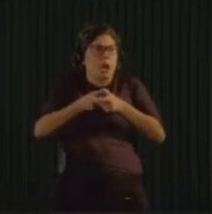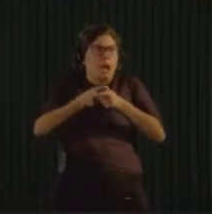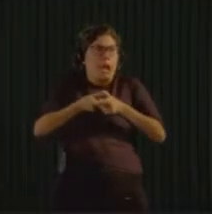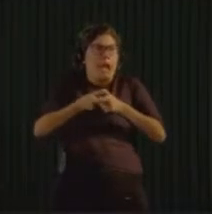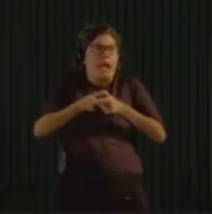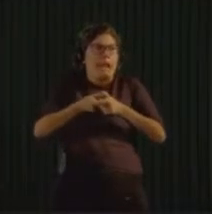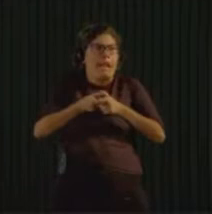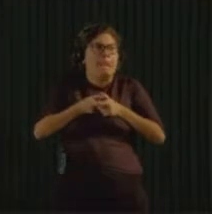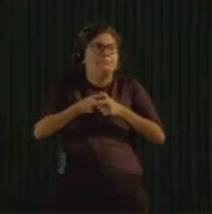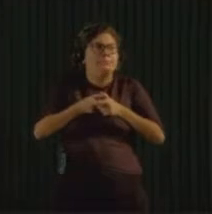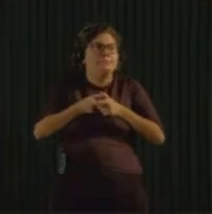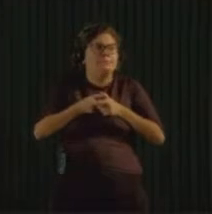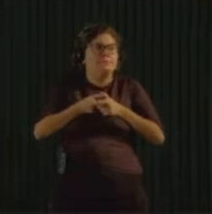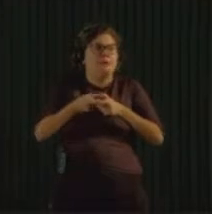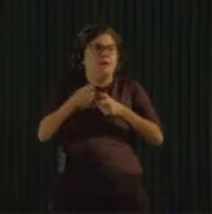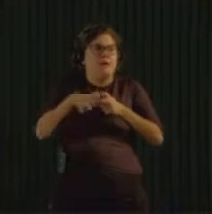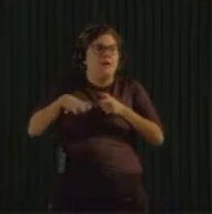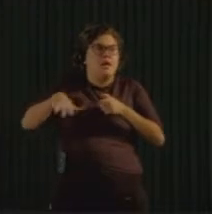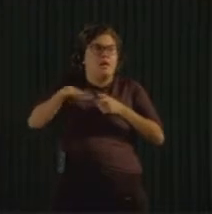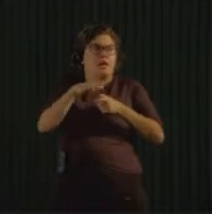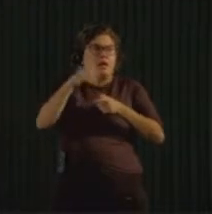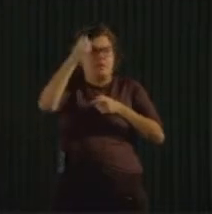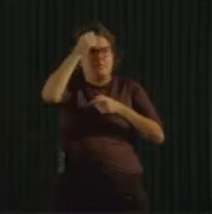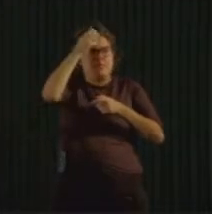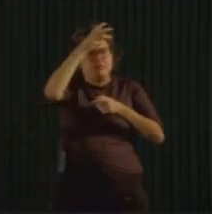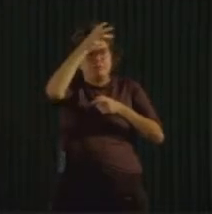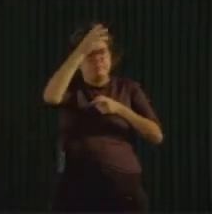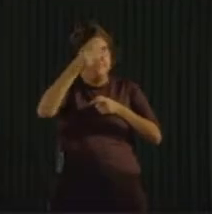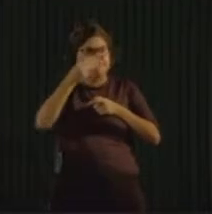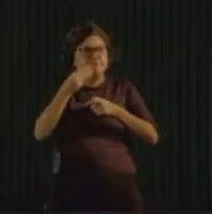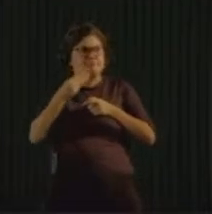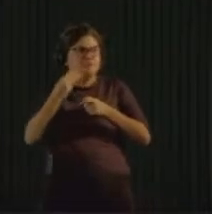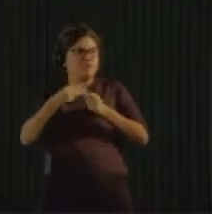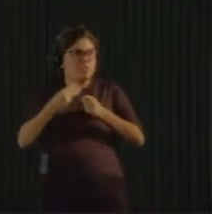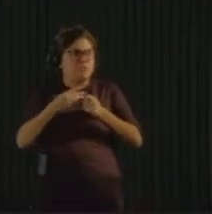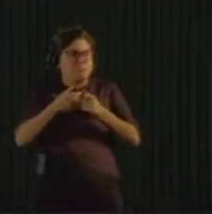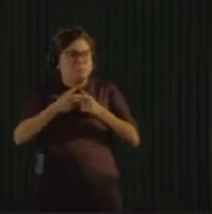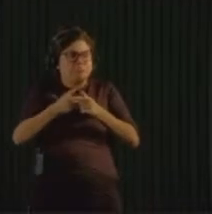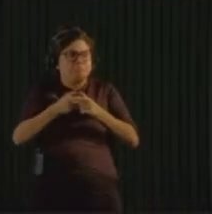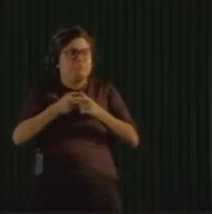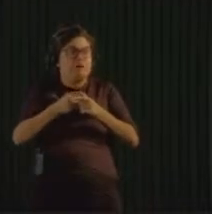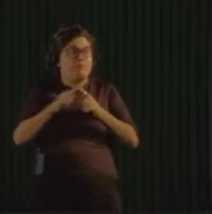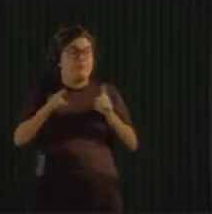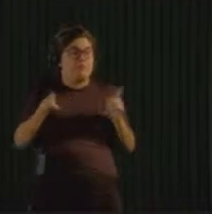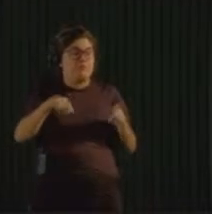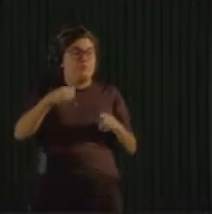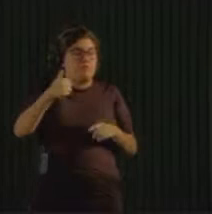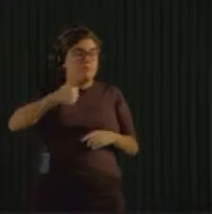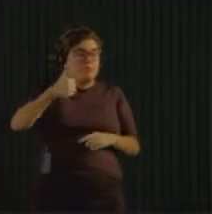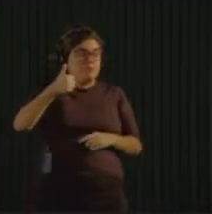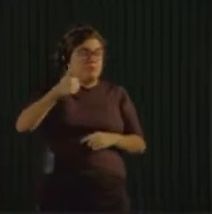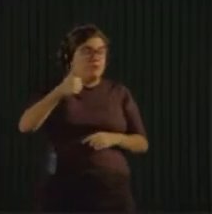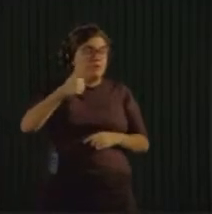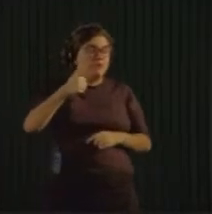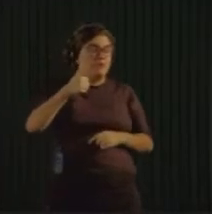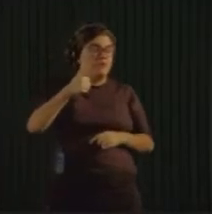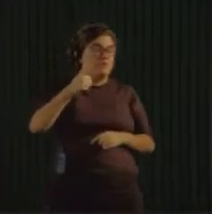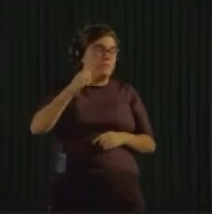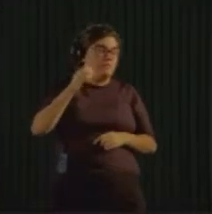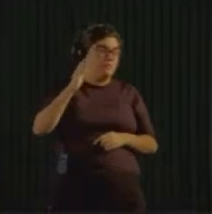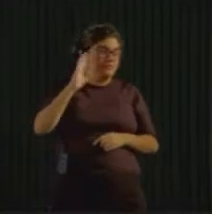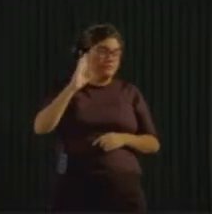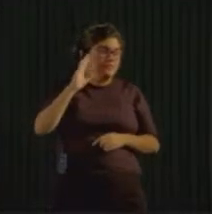area, but was the first town or first municipality in Japan who declared for the zero waste ambition back